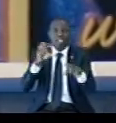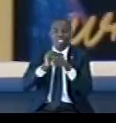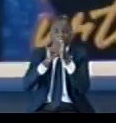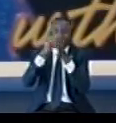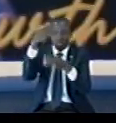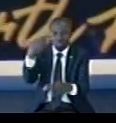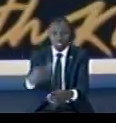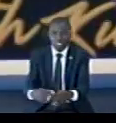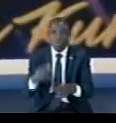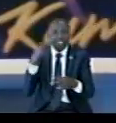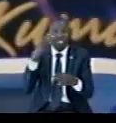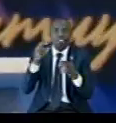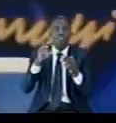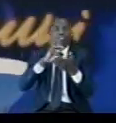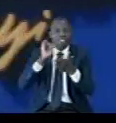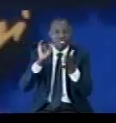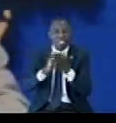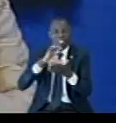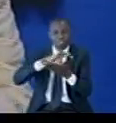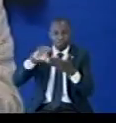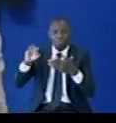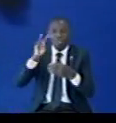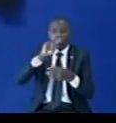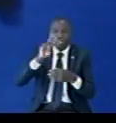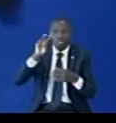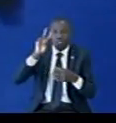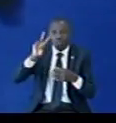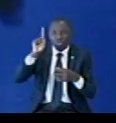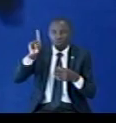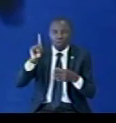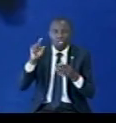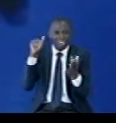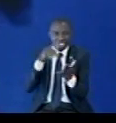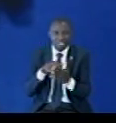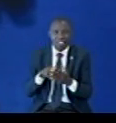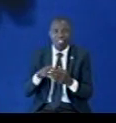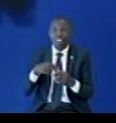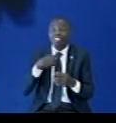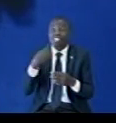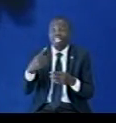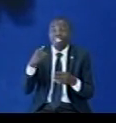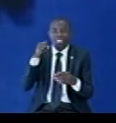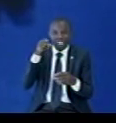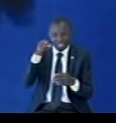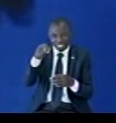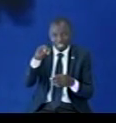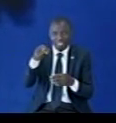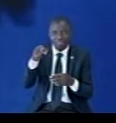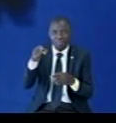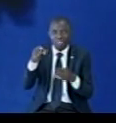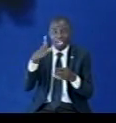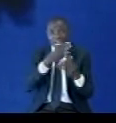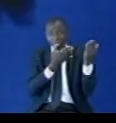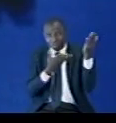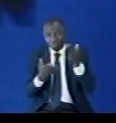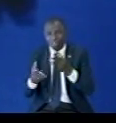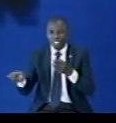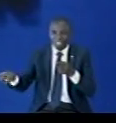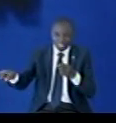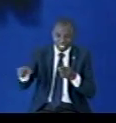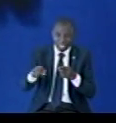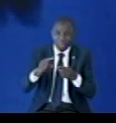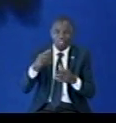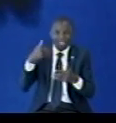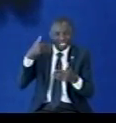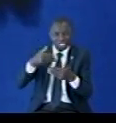at that, verse 21. It says in verse 21, tell ye and bring